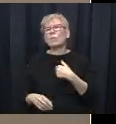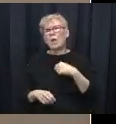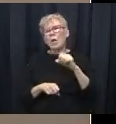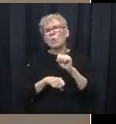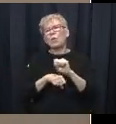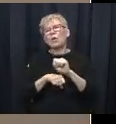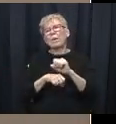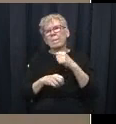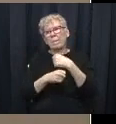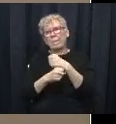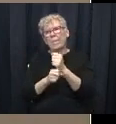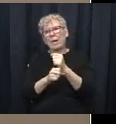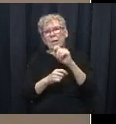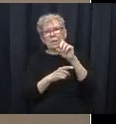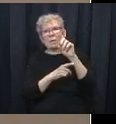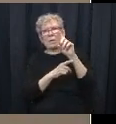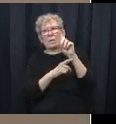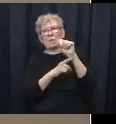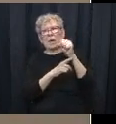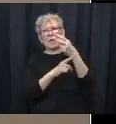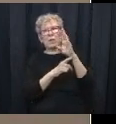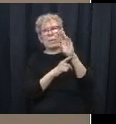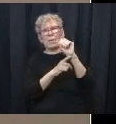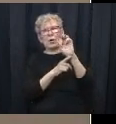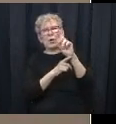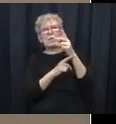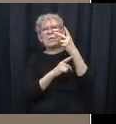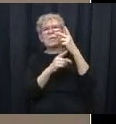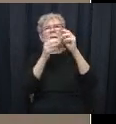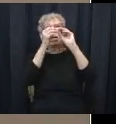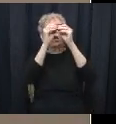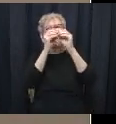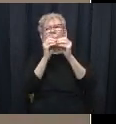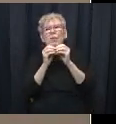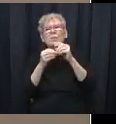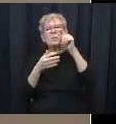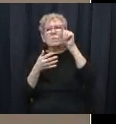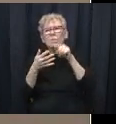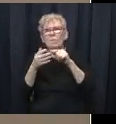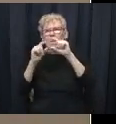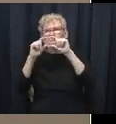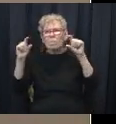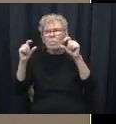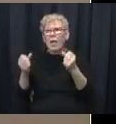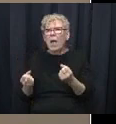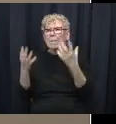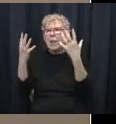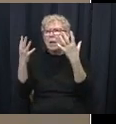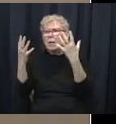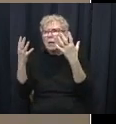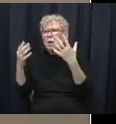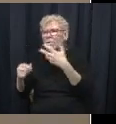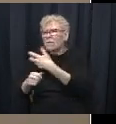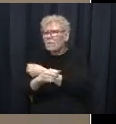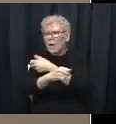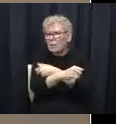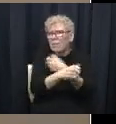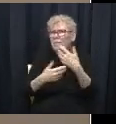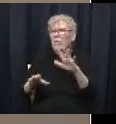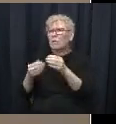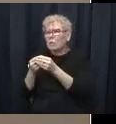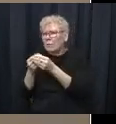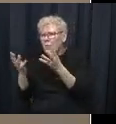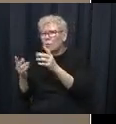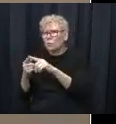show the number of vaccines that have been distributed to a county and also the percentage of county residents that have